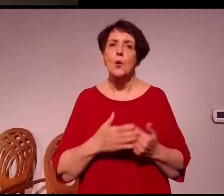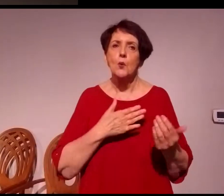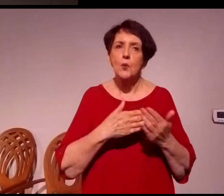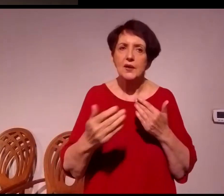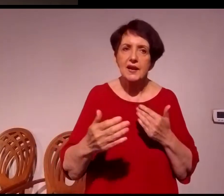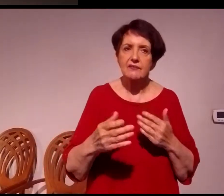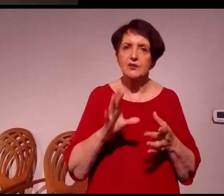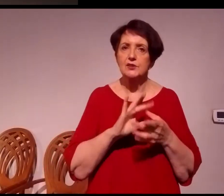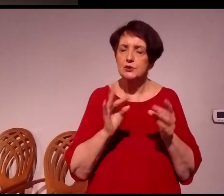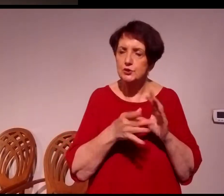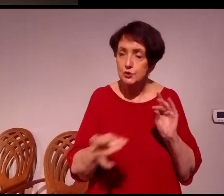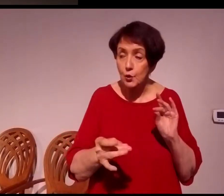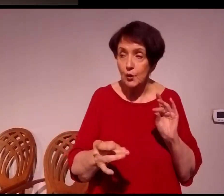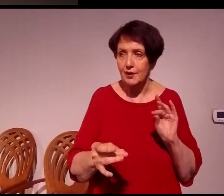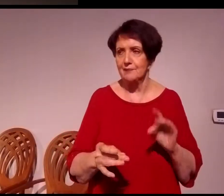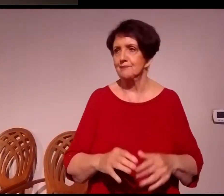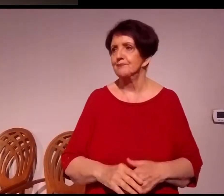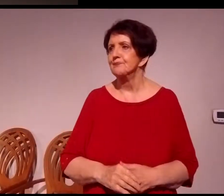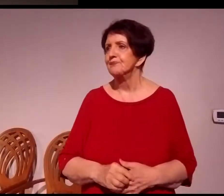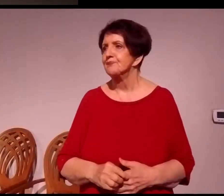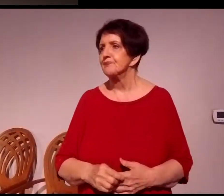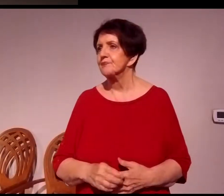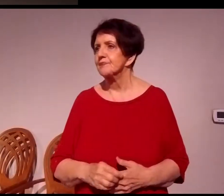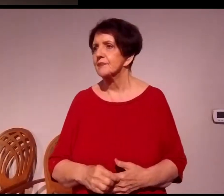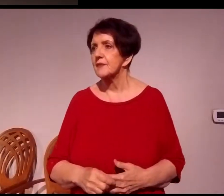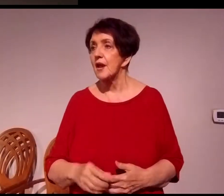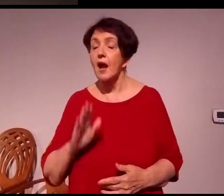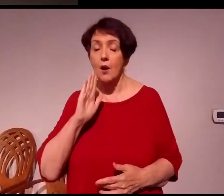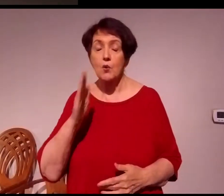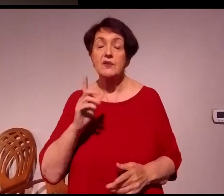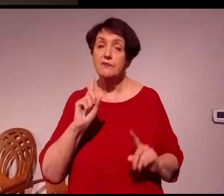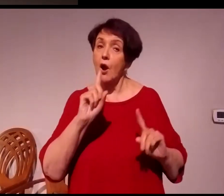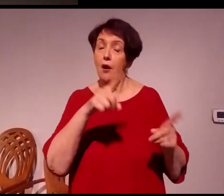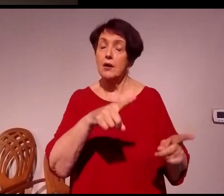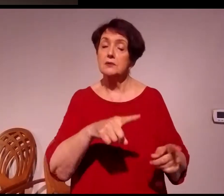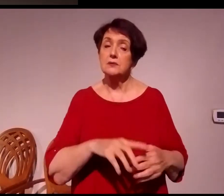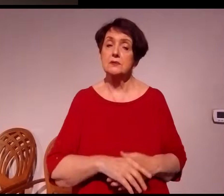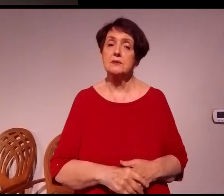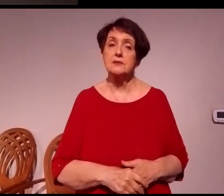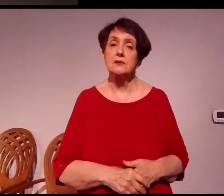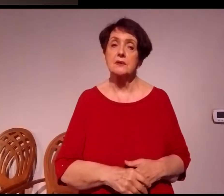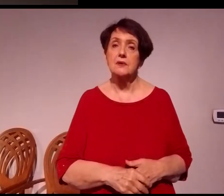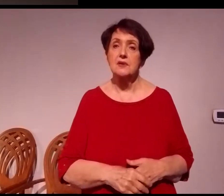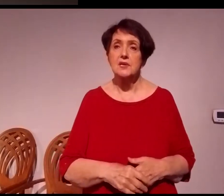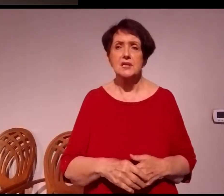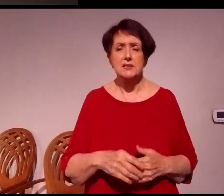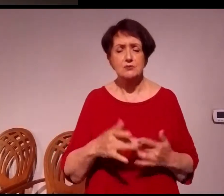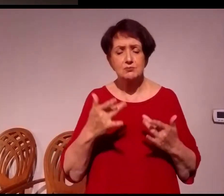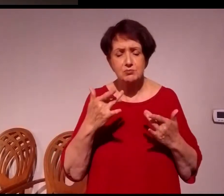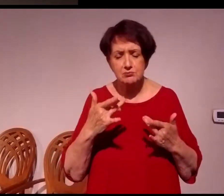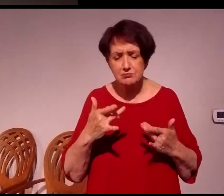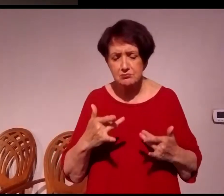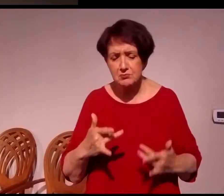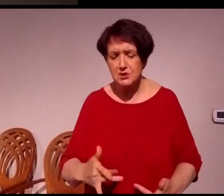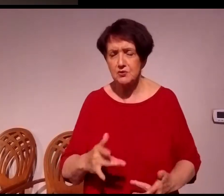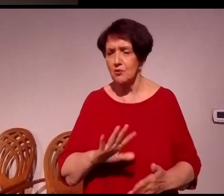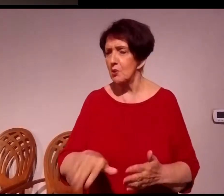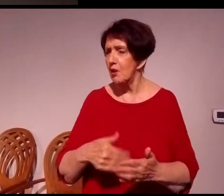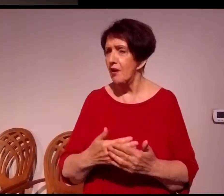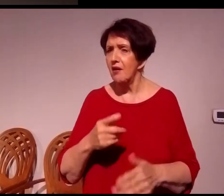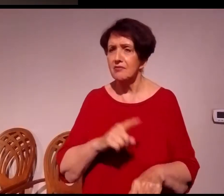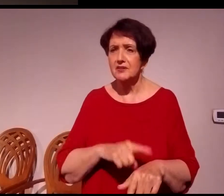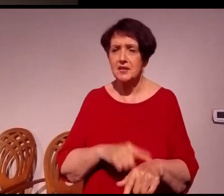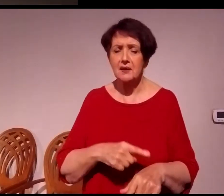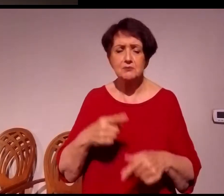whatever the story is, I would have gone and I would have been miserable the entire time.